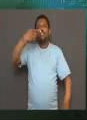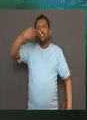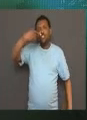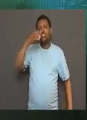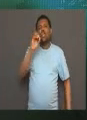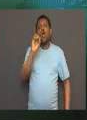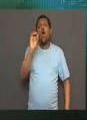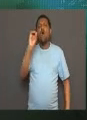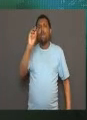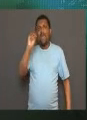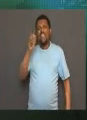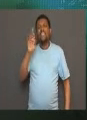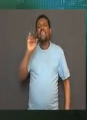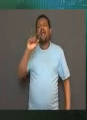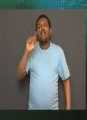geometrical projection.